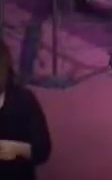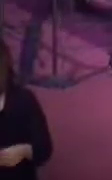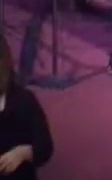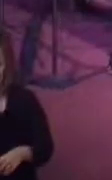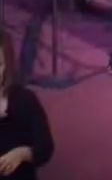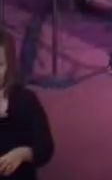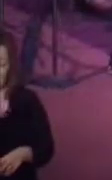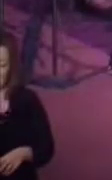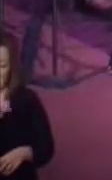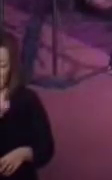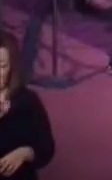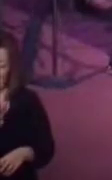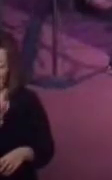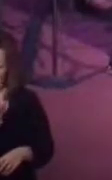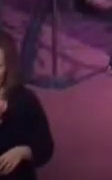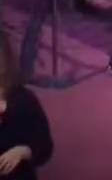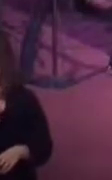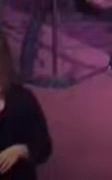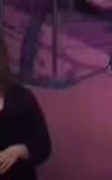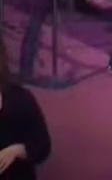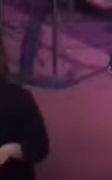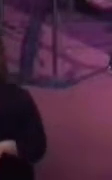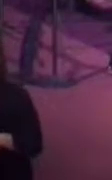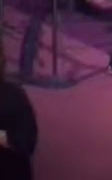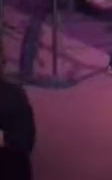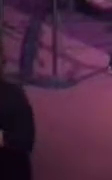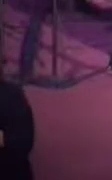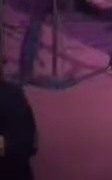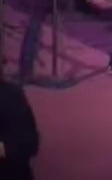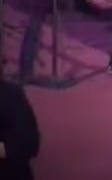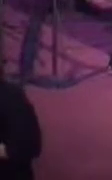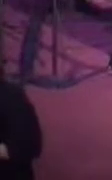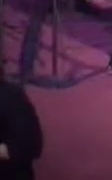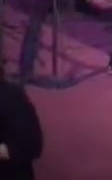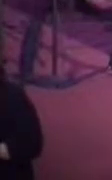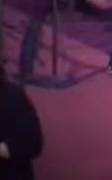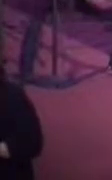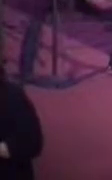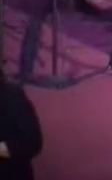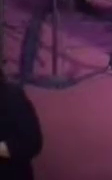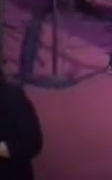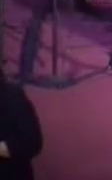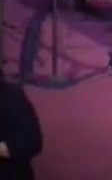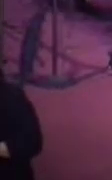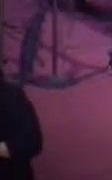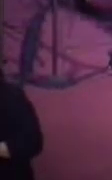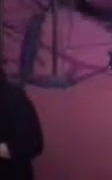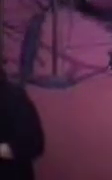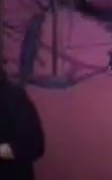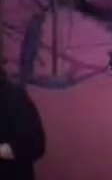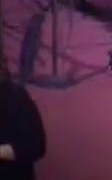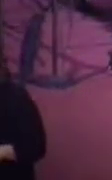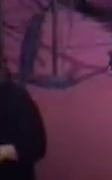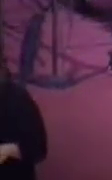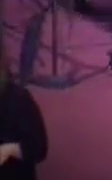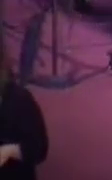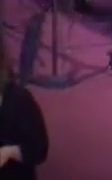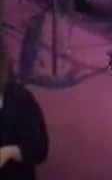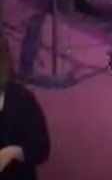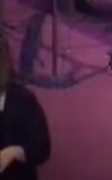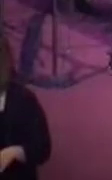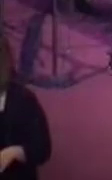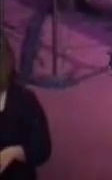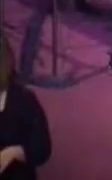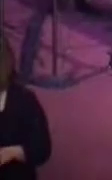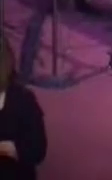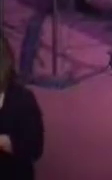under Darius the Mede, the Persian kingdom, he gets the same position again. This is incredible. And it says that these satraps were made accountable